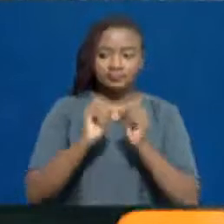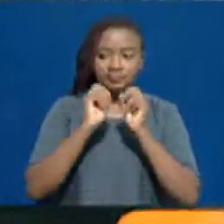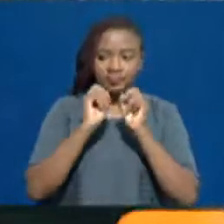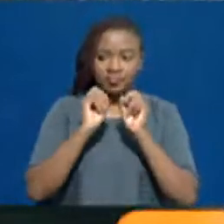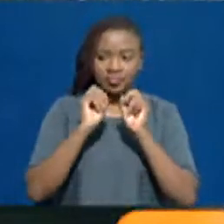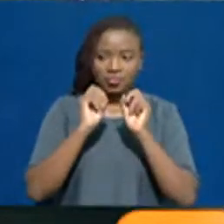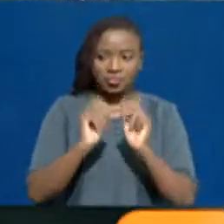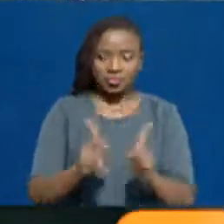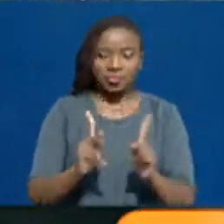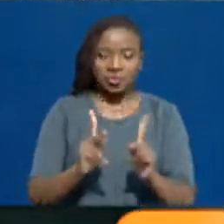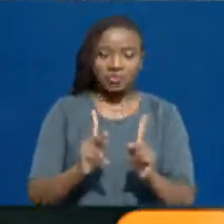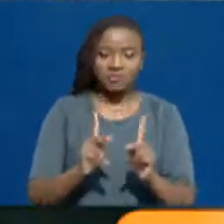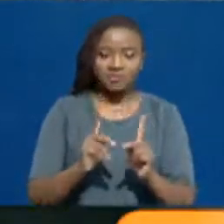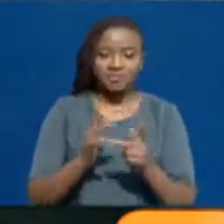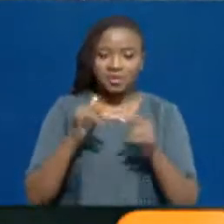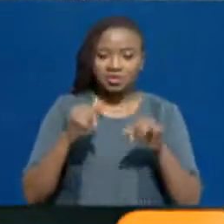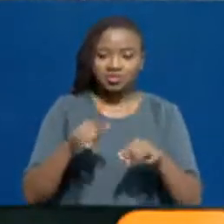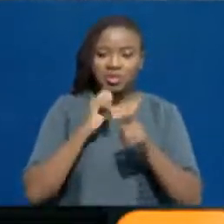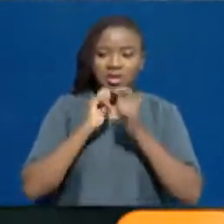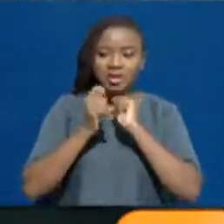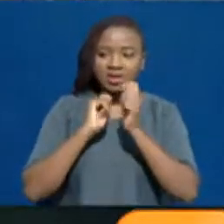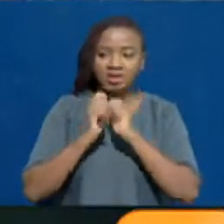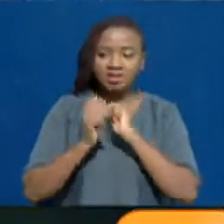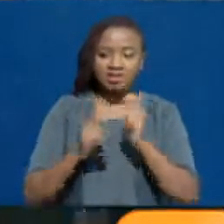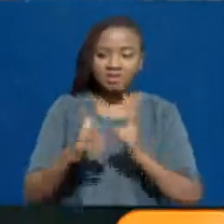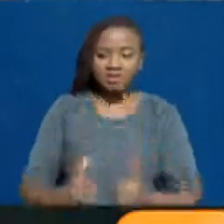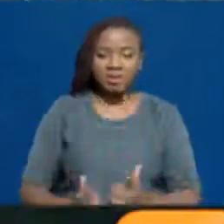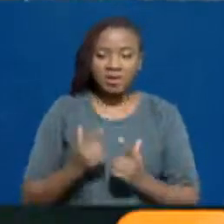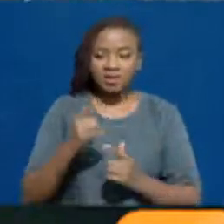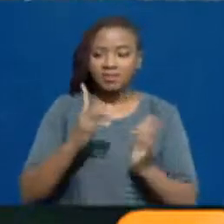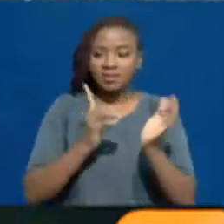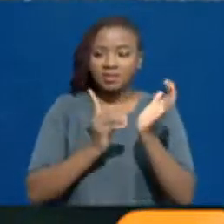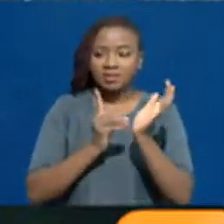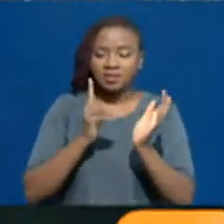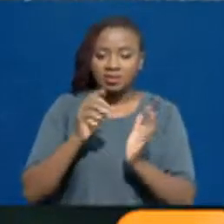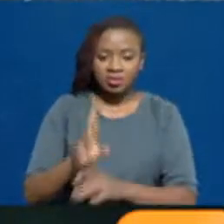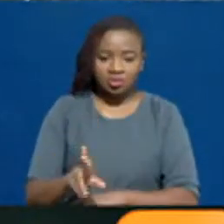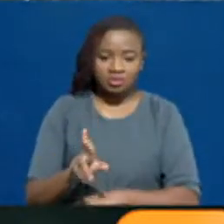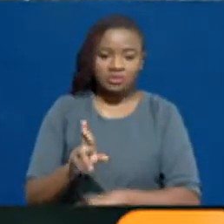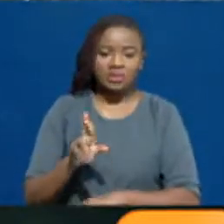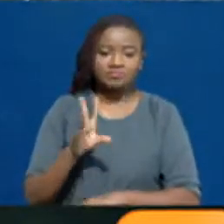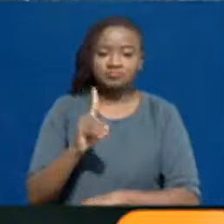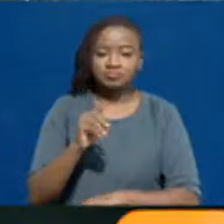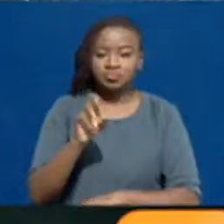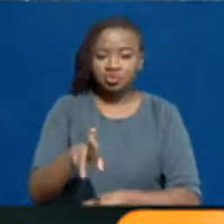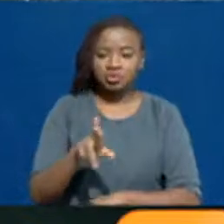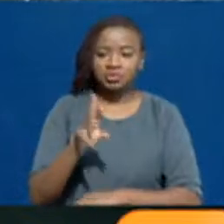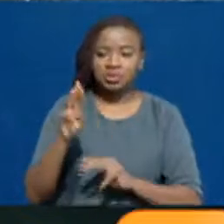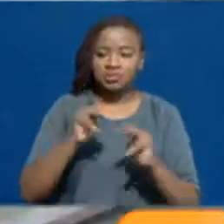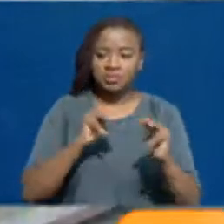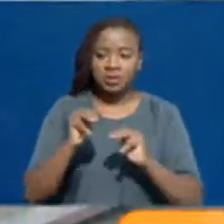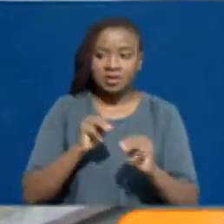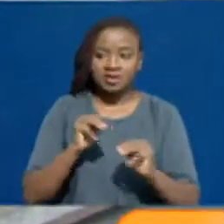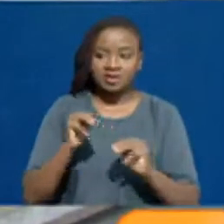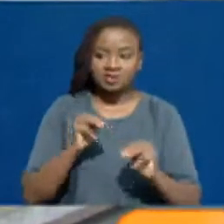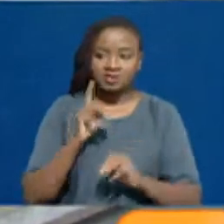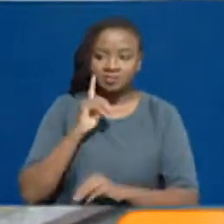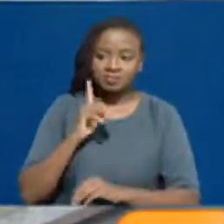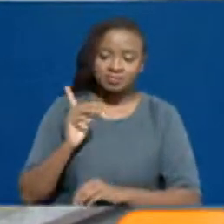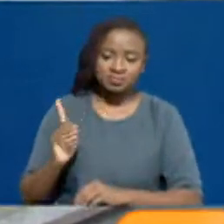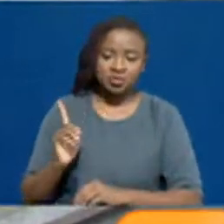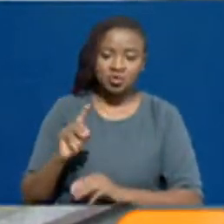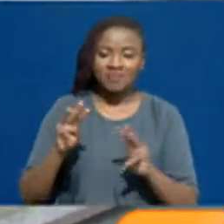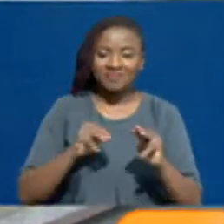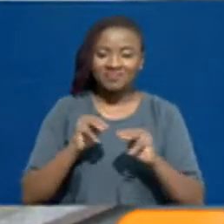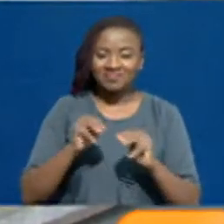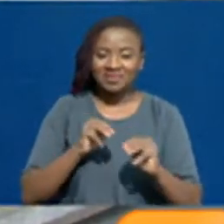On to an interview of the evening. Joining us now live in the studio, Dr. Michael Ayabe. He's the head of disaster management at the Red Cross. Welcome, Doctor. Good to see you.